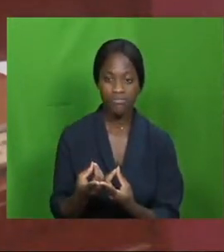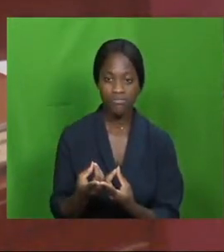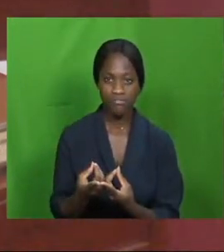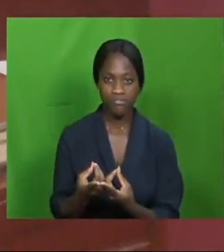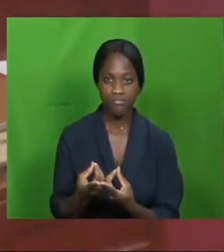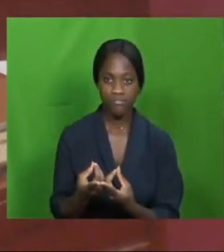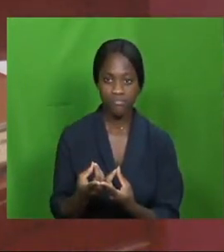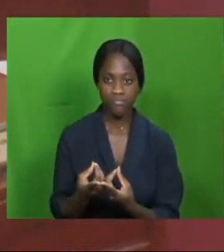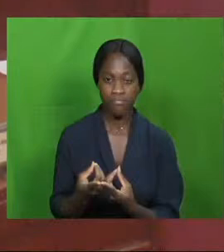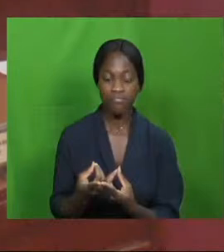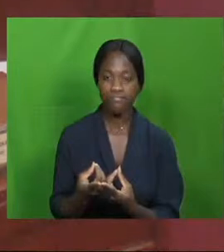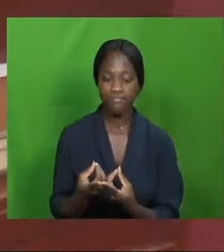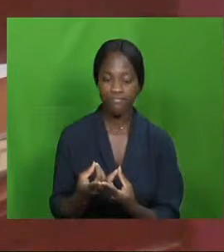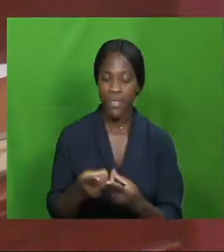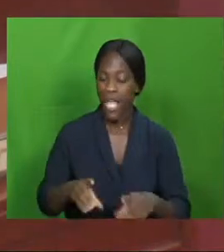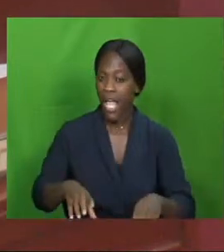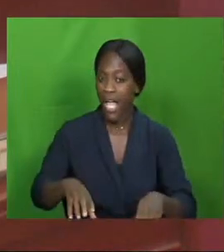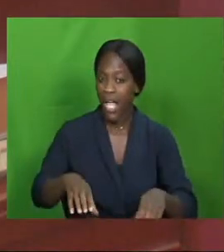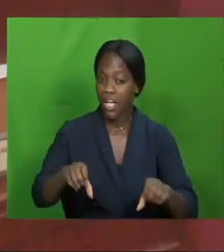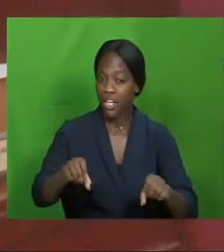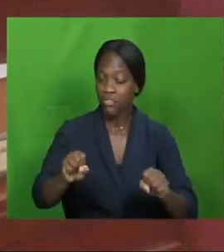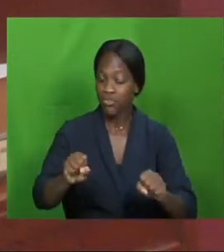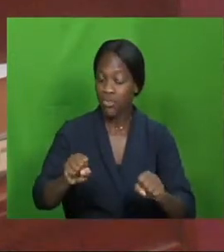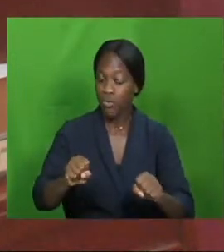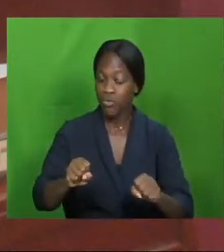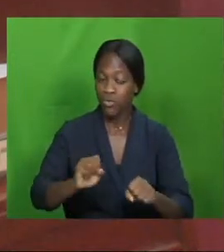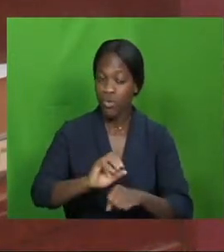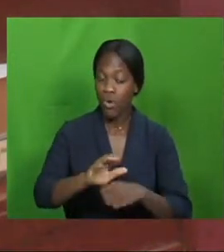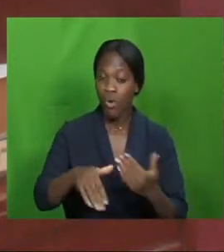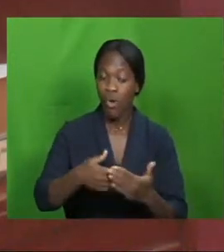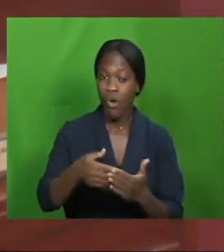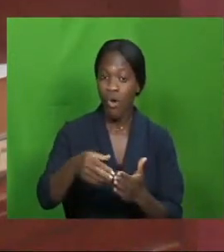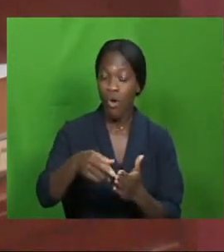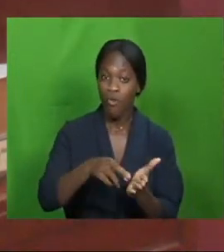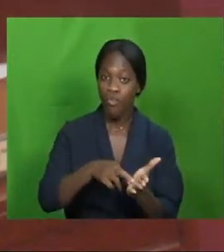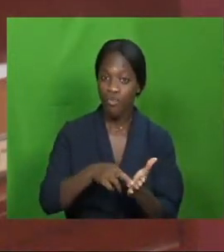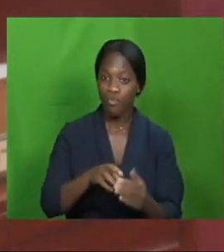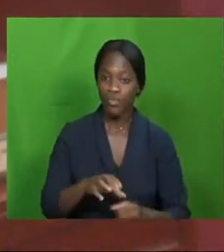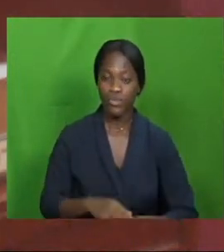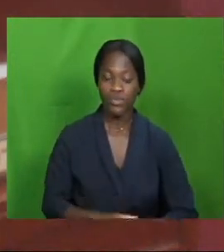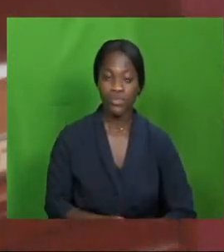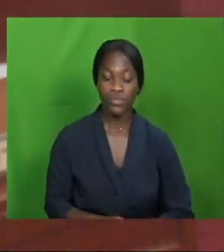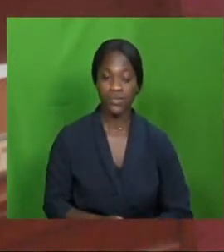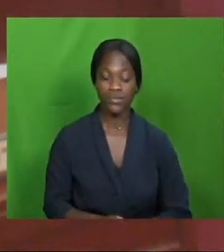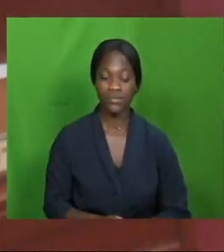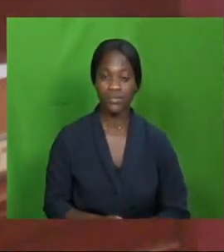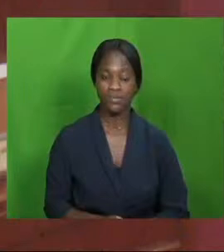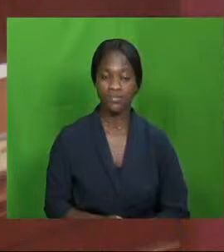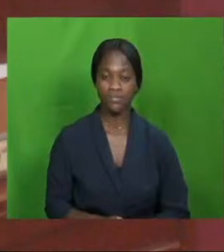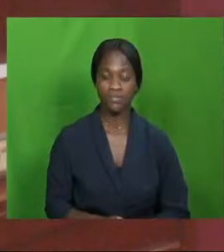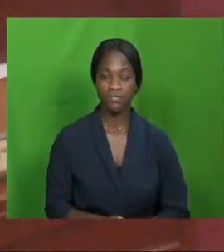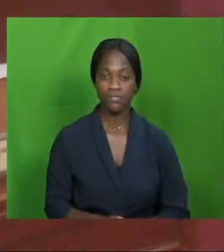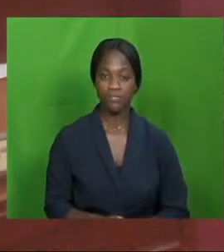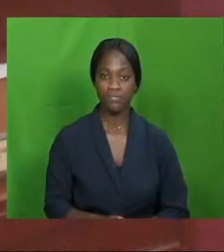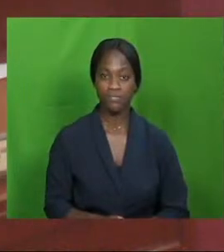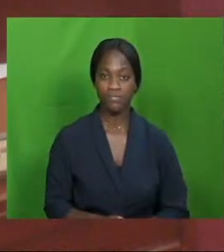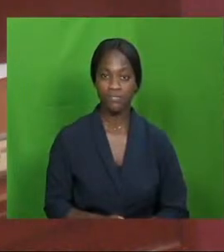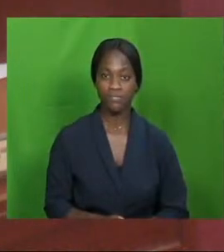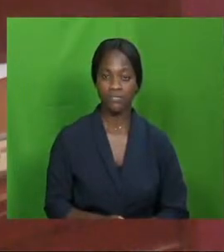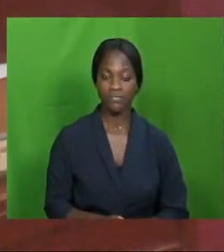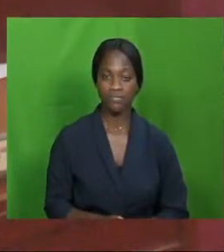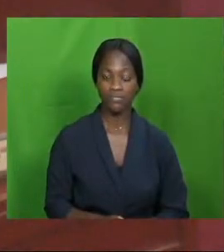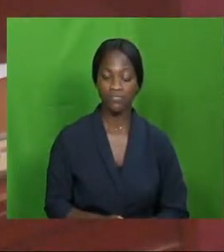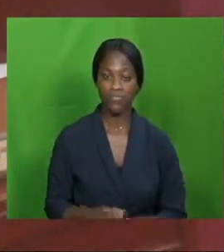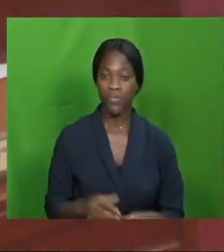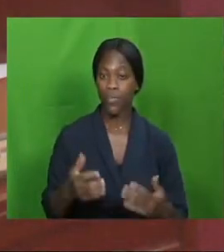incorporate the whole report as same have been read in extenso. The Speaker, in accordance with